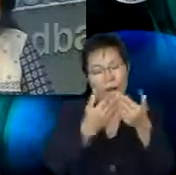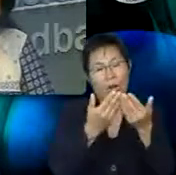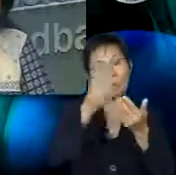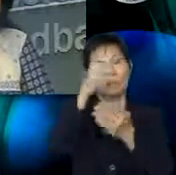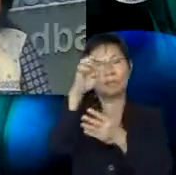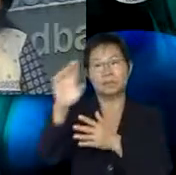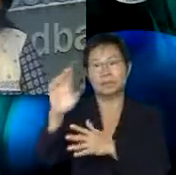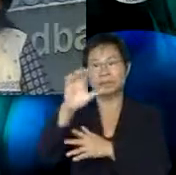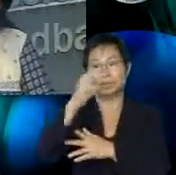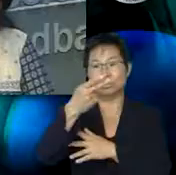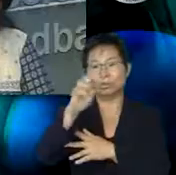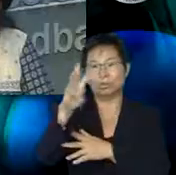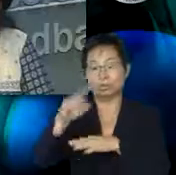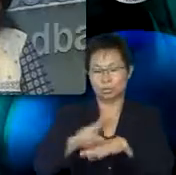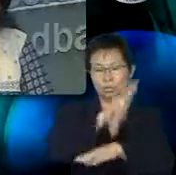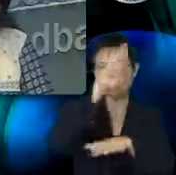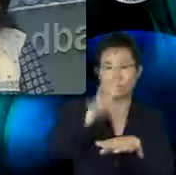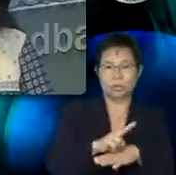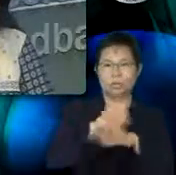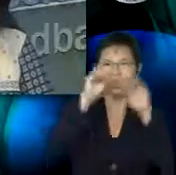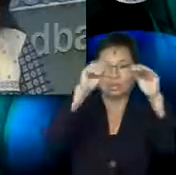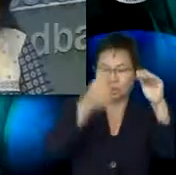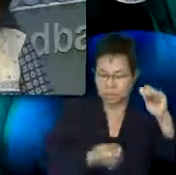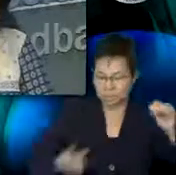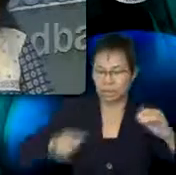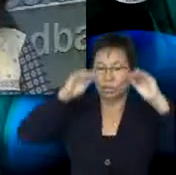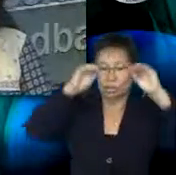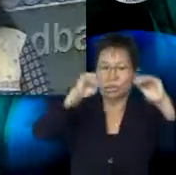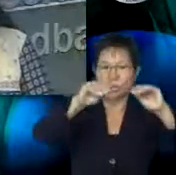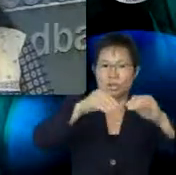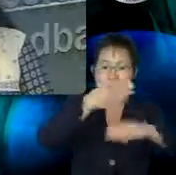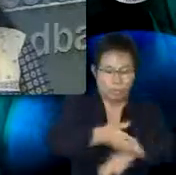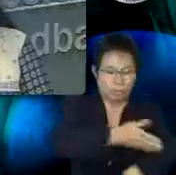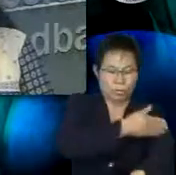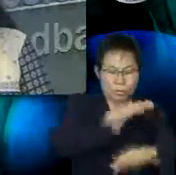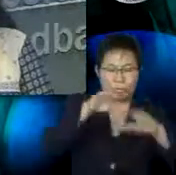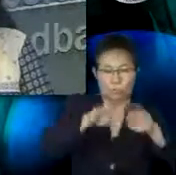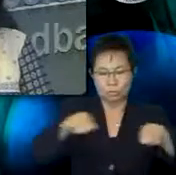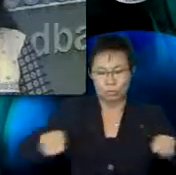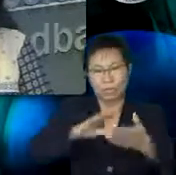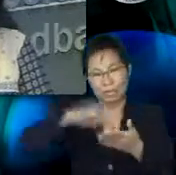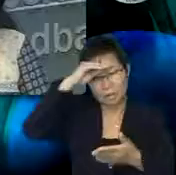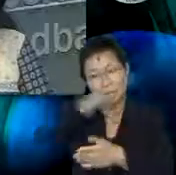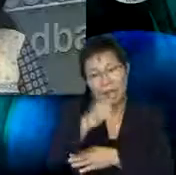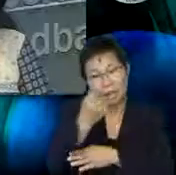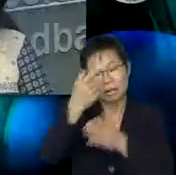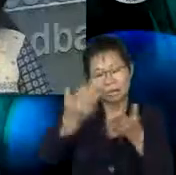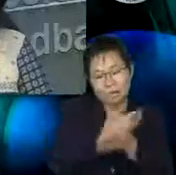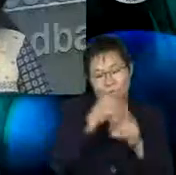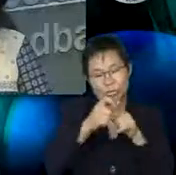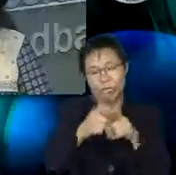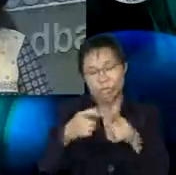Mr. Chu uses teaching aids to enhance his students' learning. and understanding of new terms that